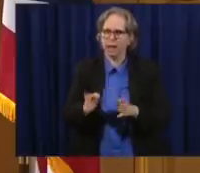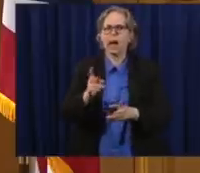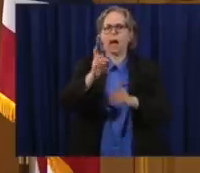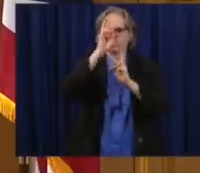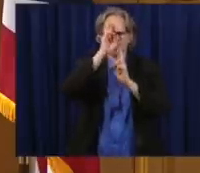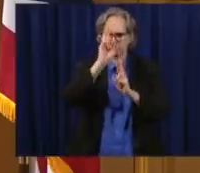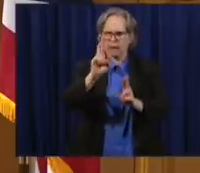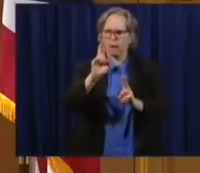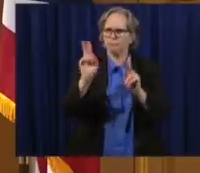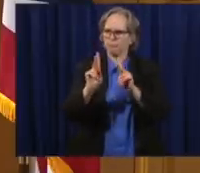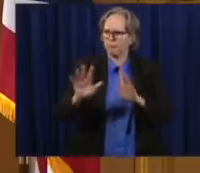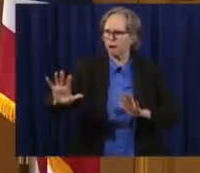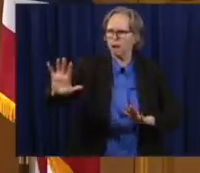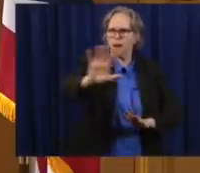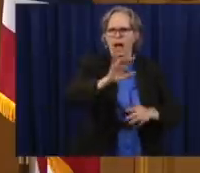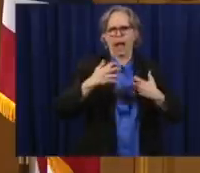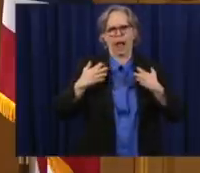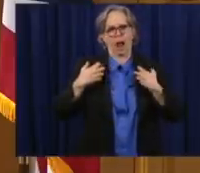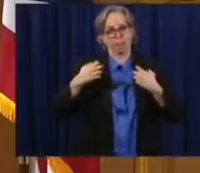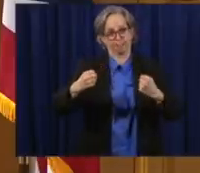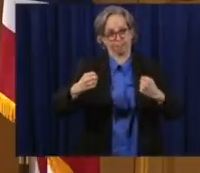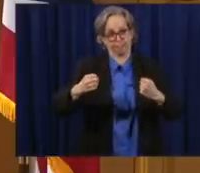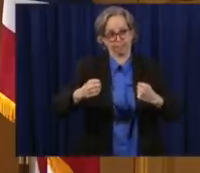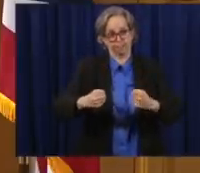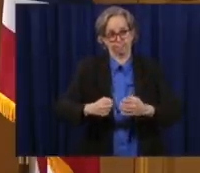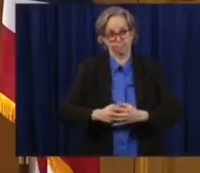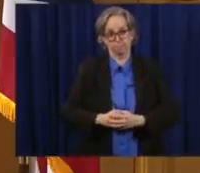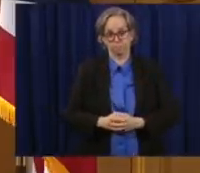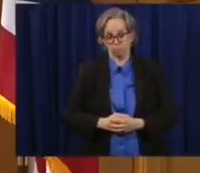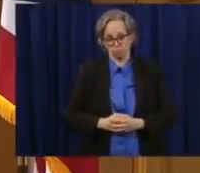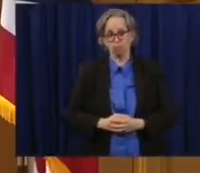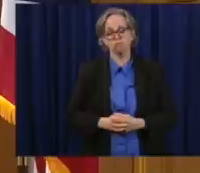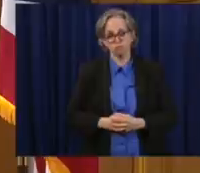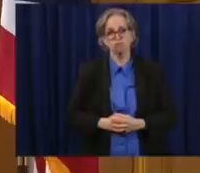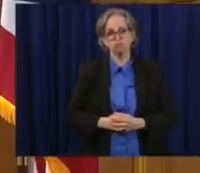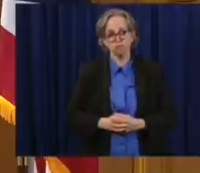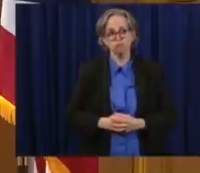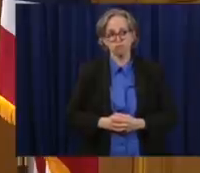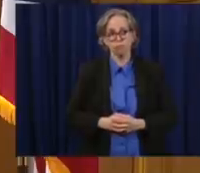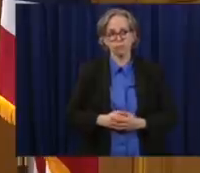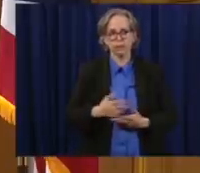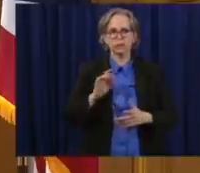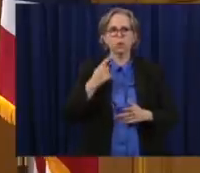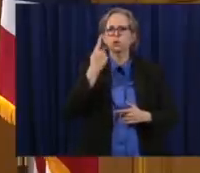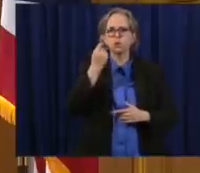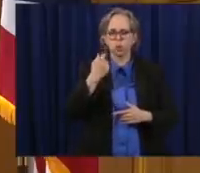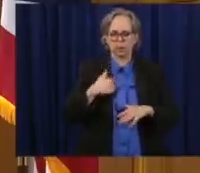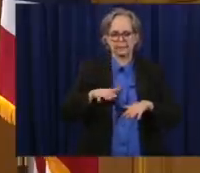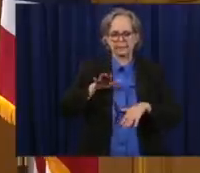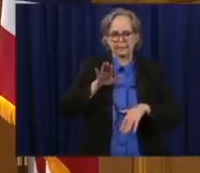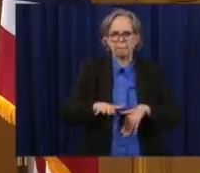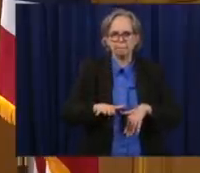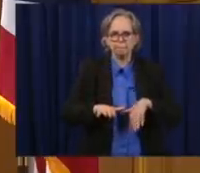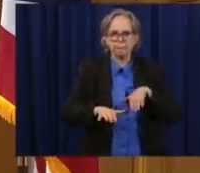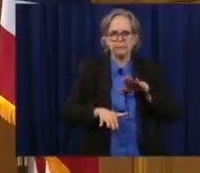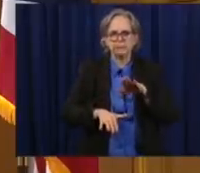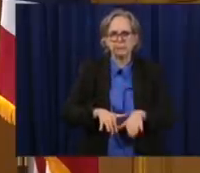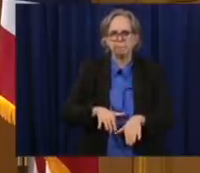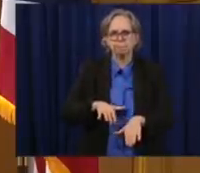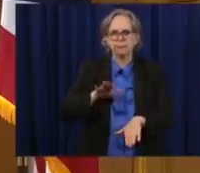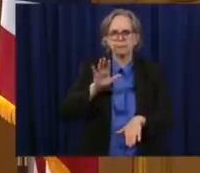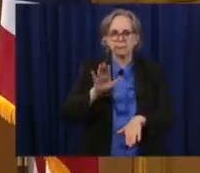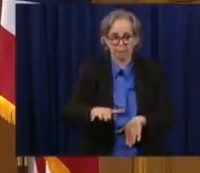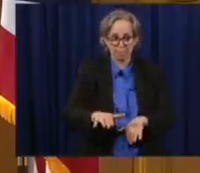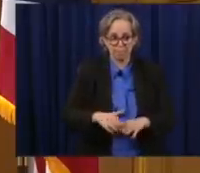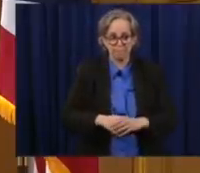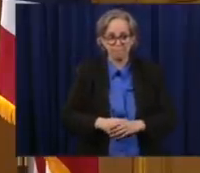health as we roll this. So one step at a time is what we're going to be doing. The president, even as he